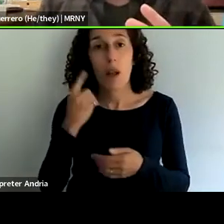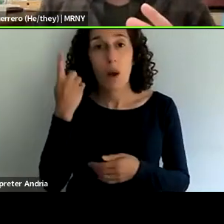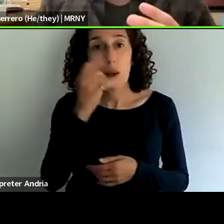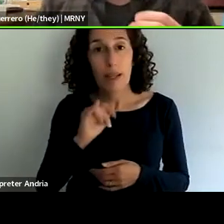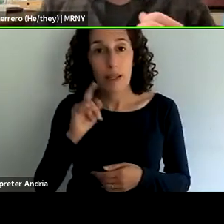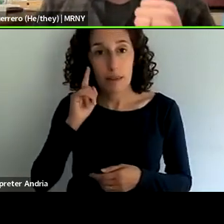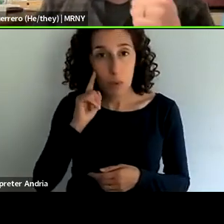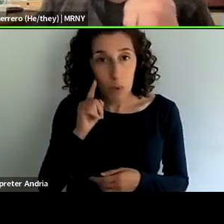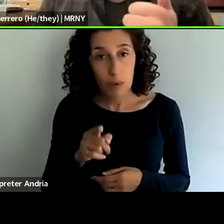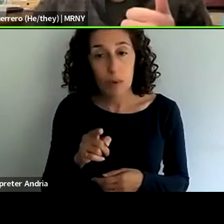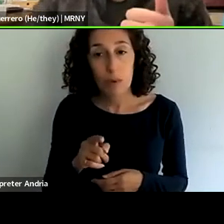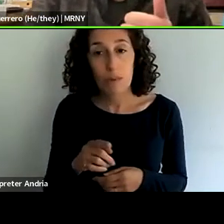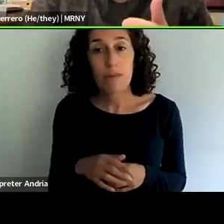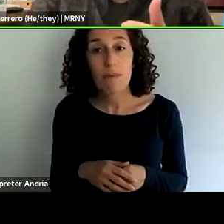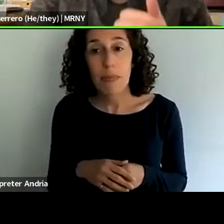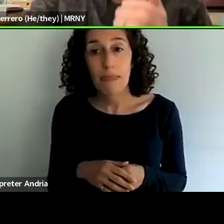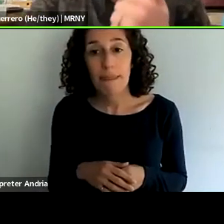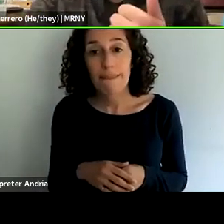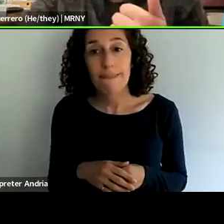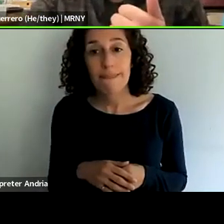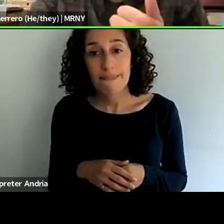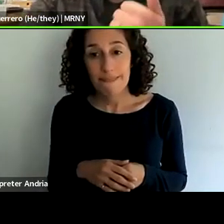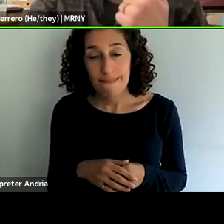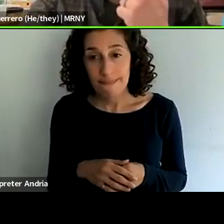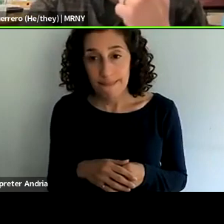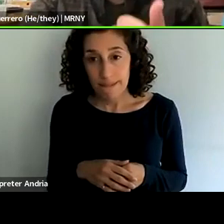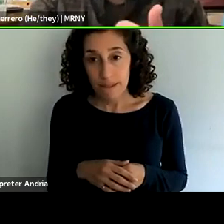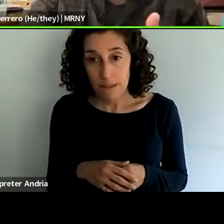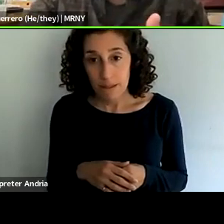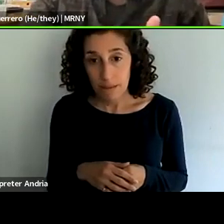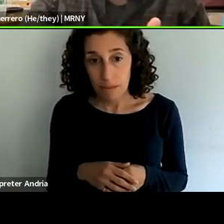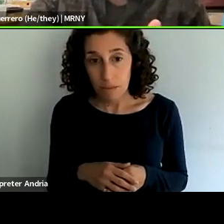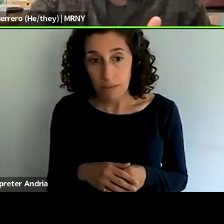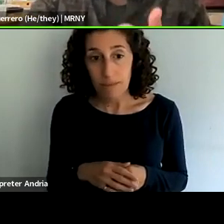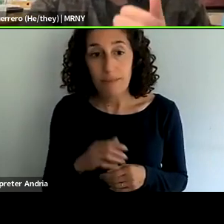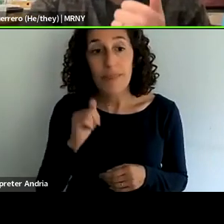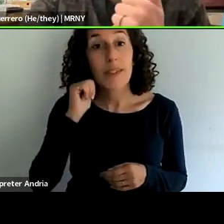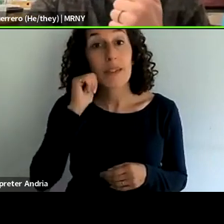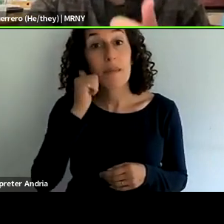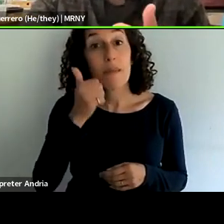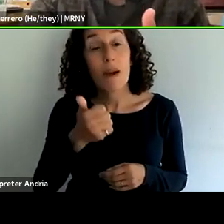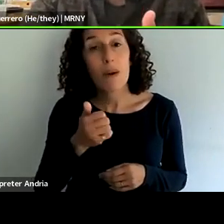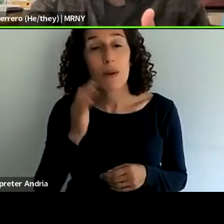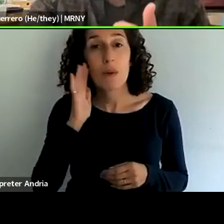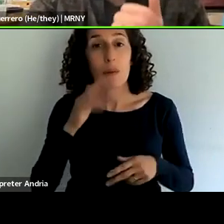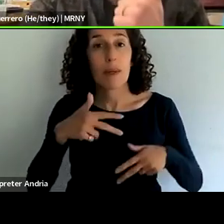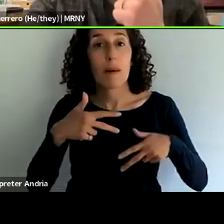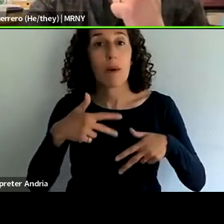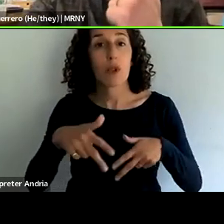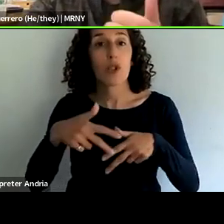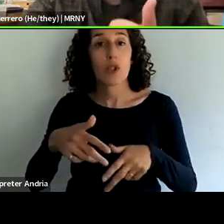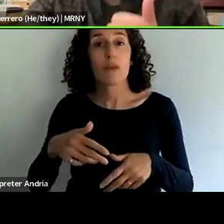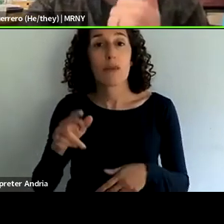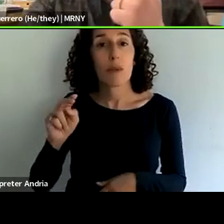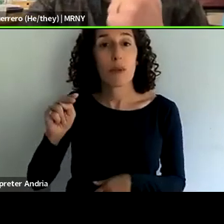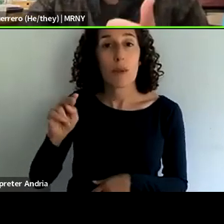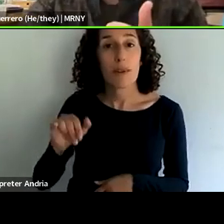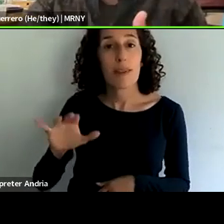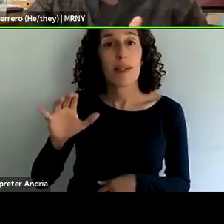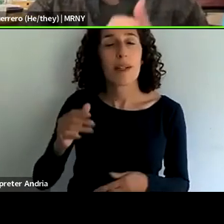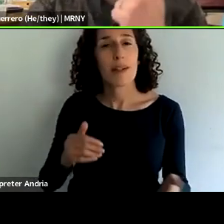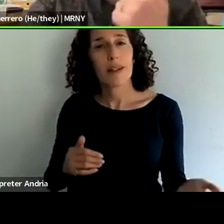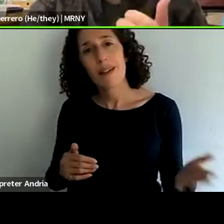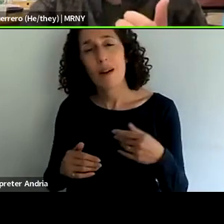two things. Tomorrow, Cheer is organizing an incredible march. If you're in New York City, come